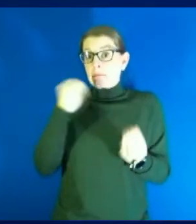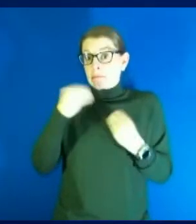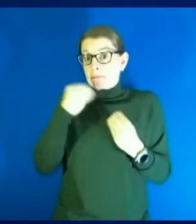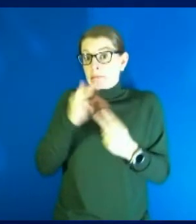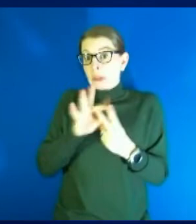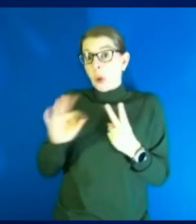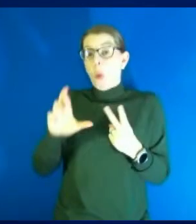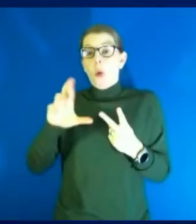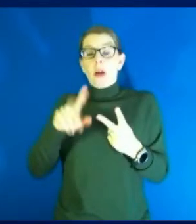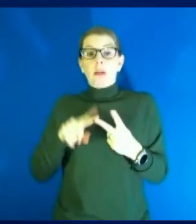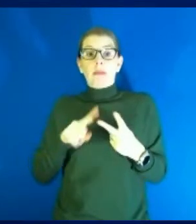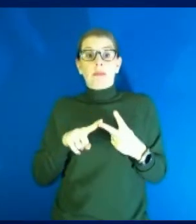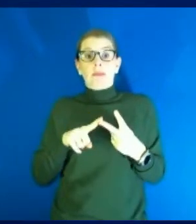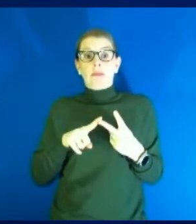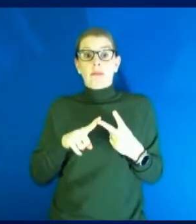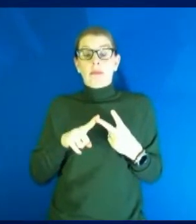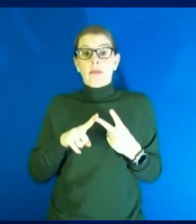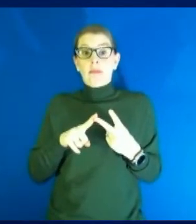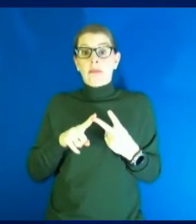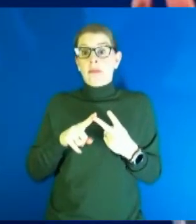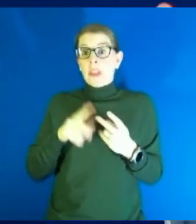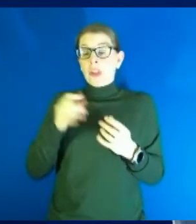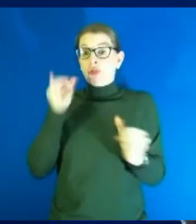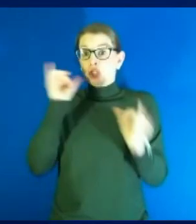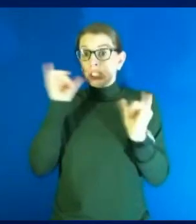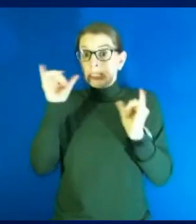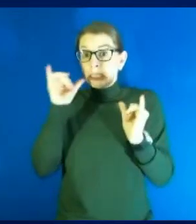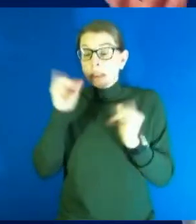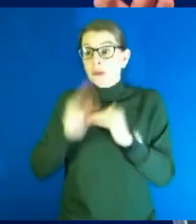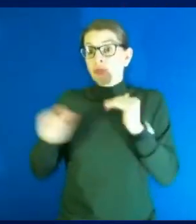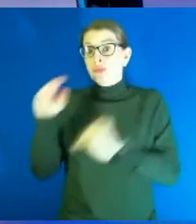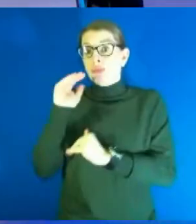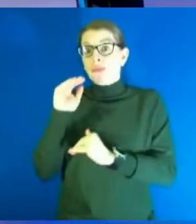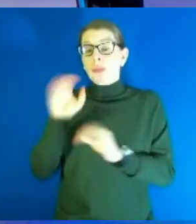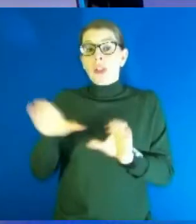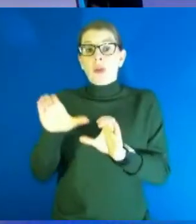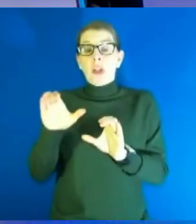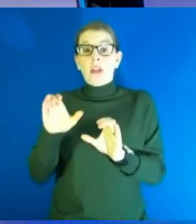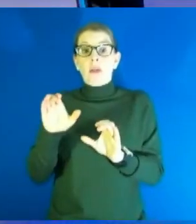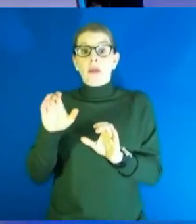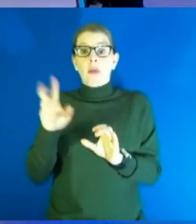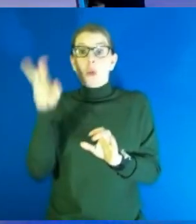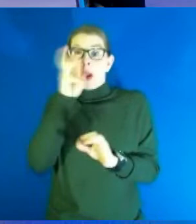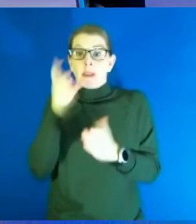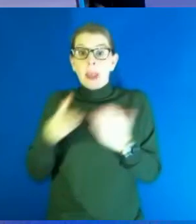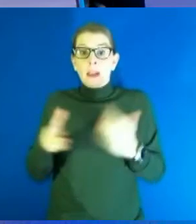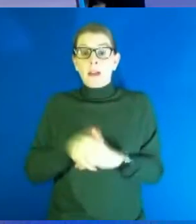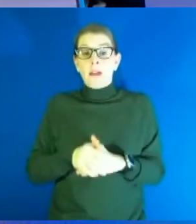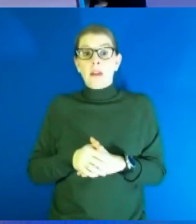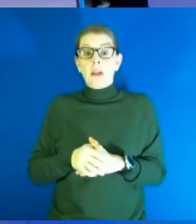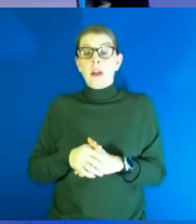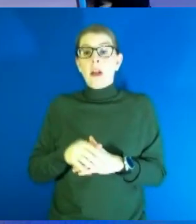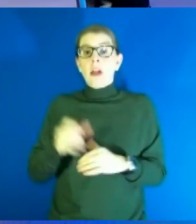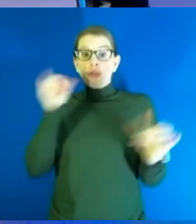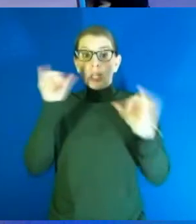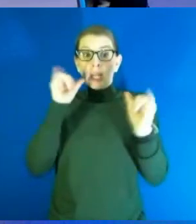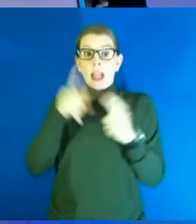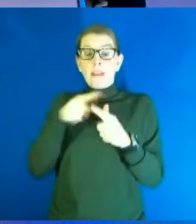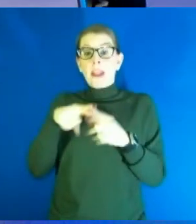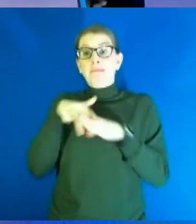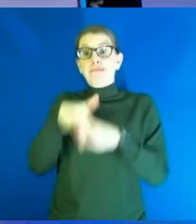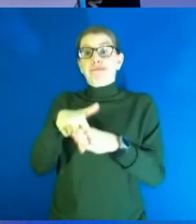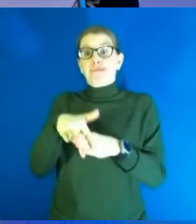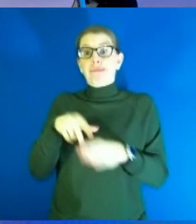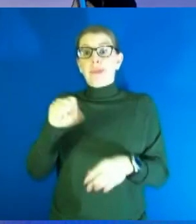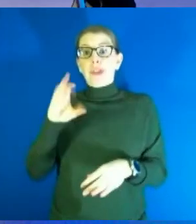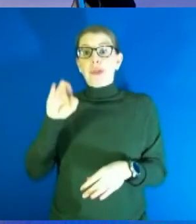been drinking too much and then doing unusual things, drinking and riding a bird scooter. That's not a